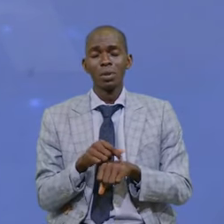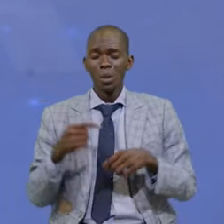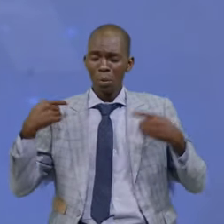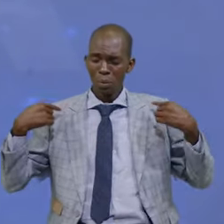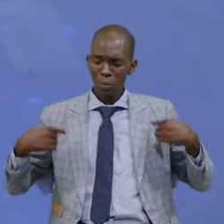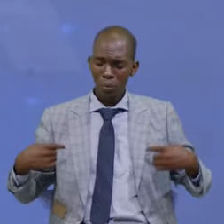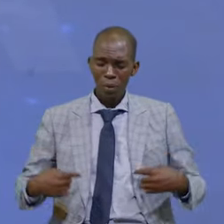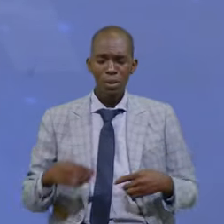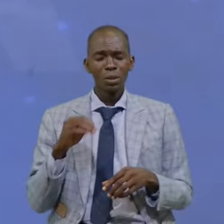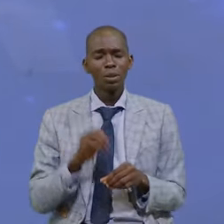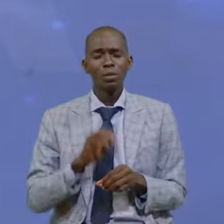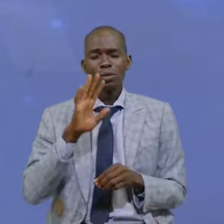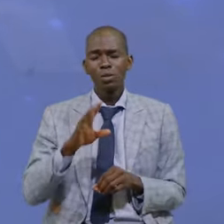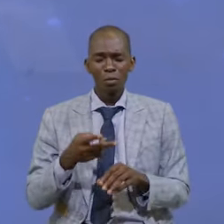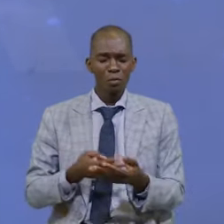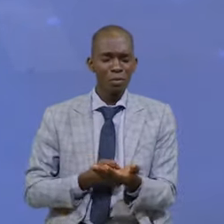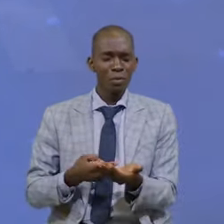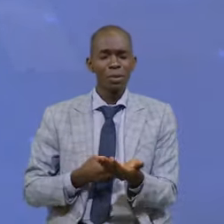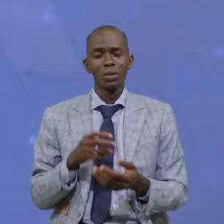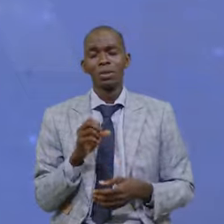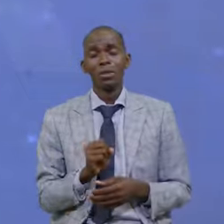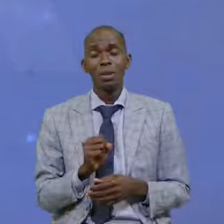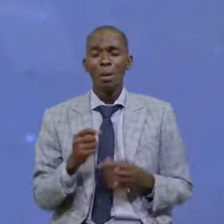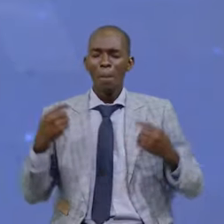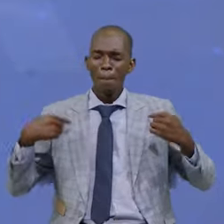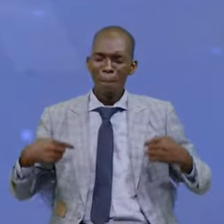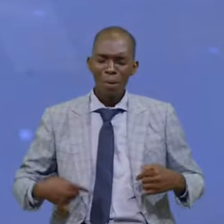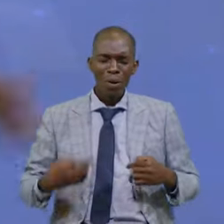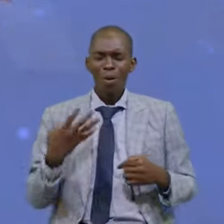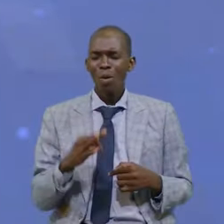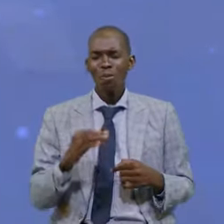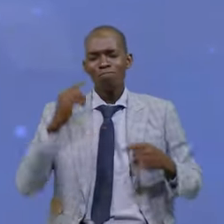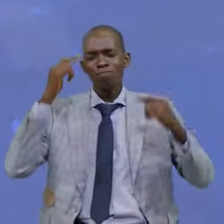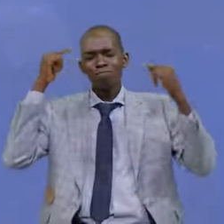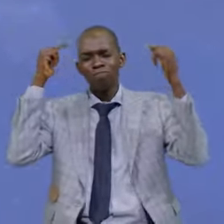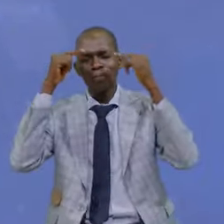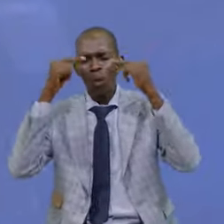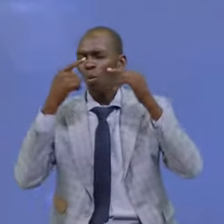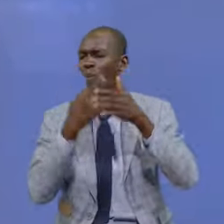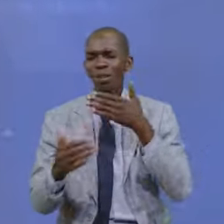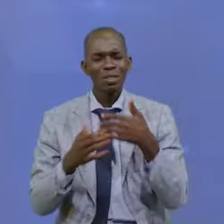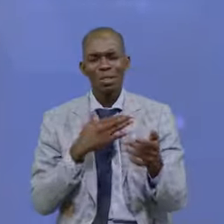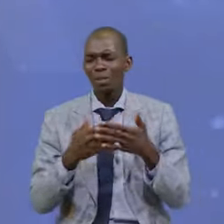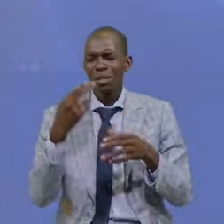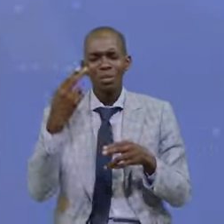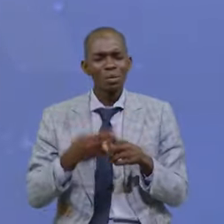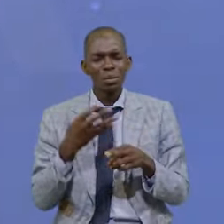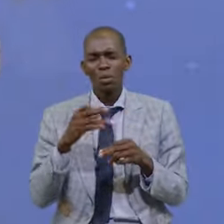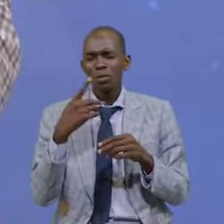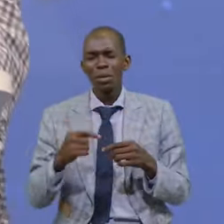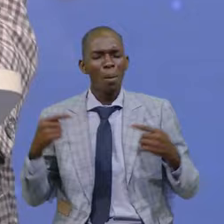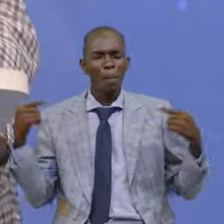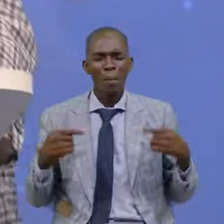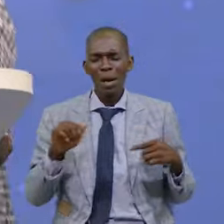your joints, pain of headache, whatever the kind of pain, anywhere in